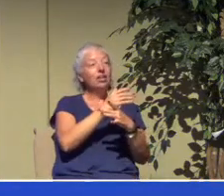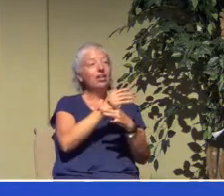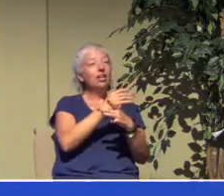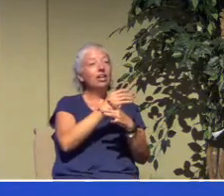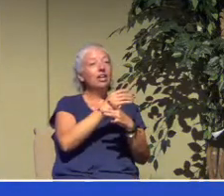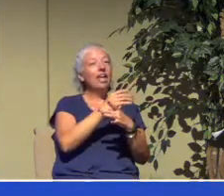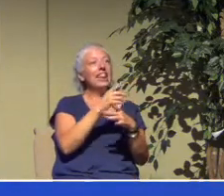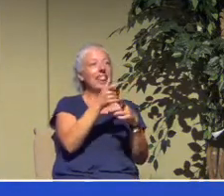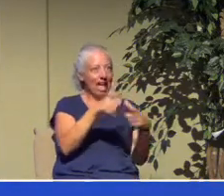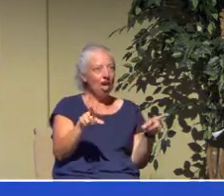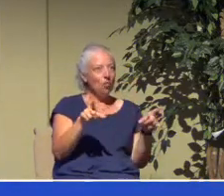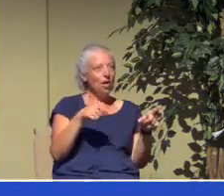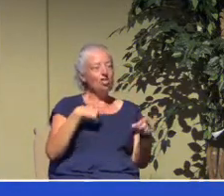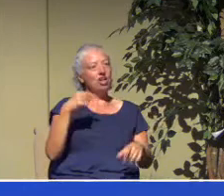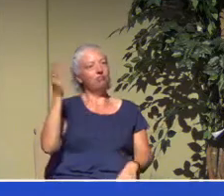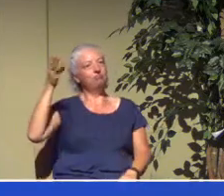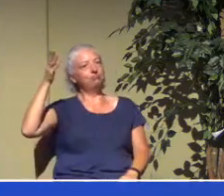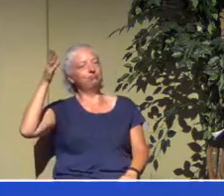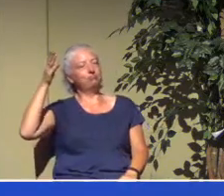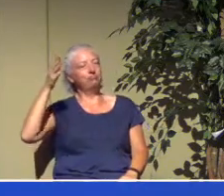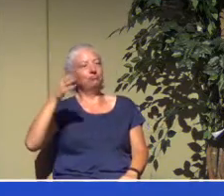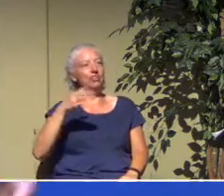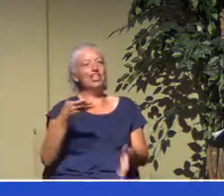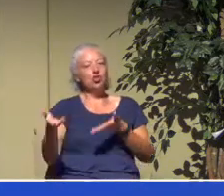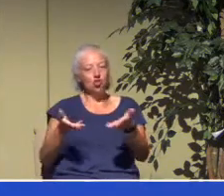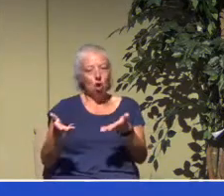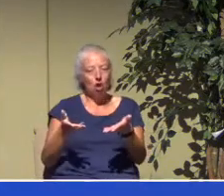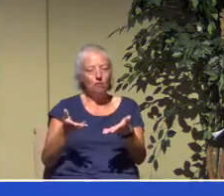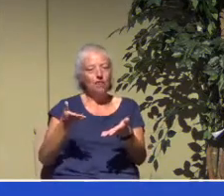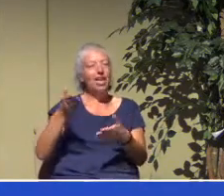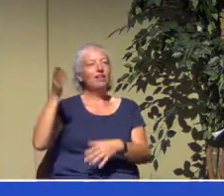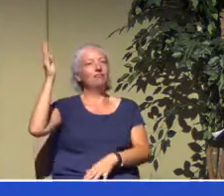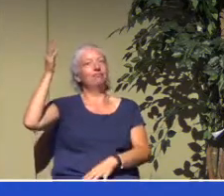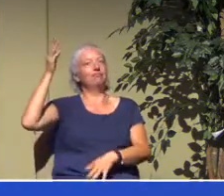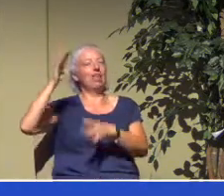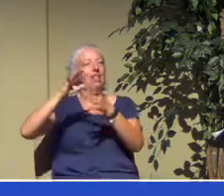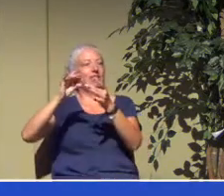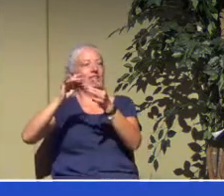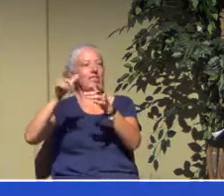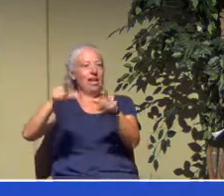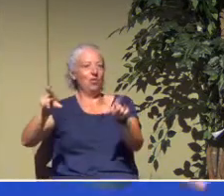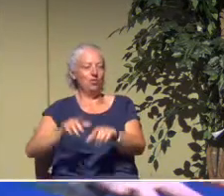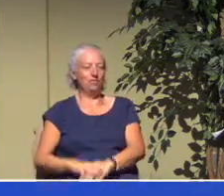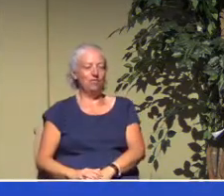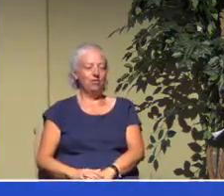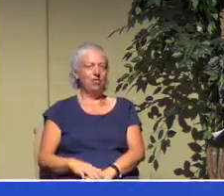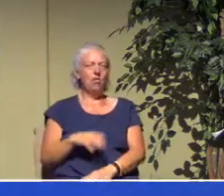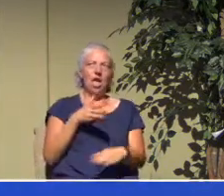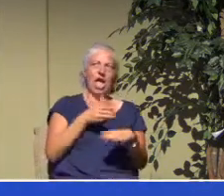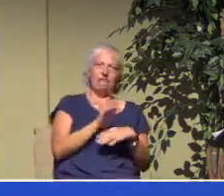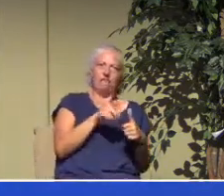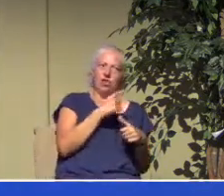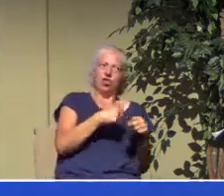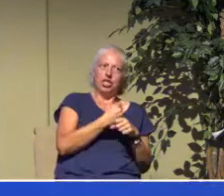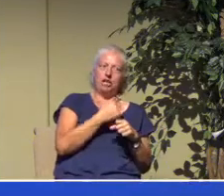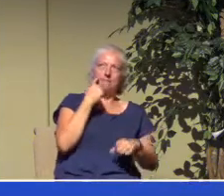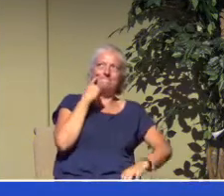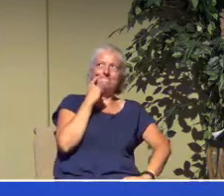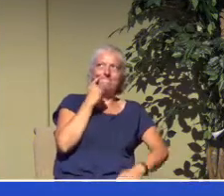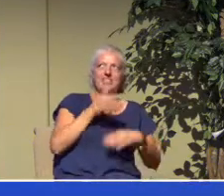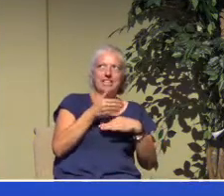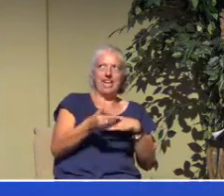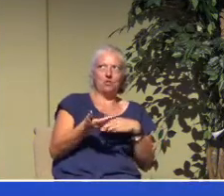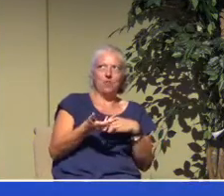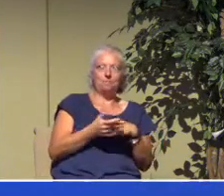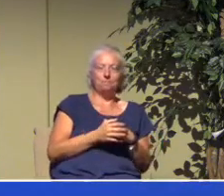sorry. And so after that first year of learning the language, I thought, okay, what now? So lingering in the back